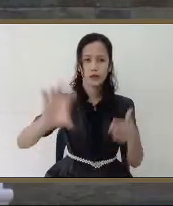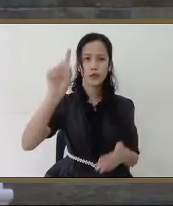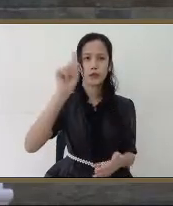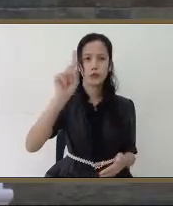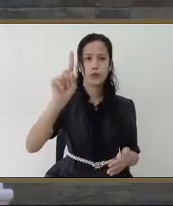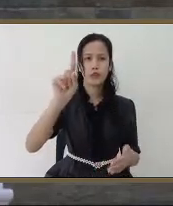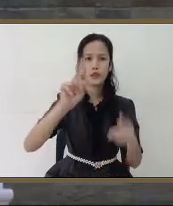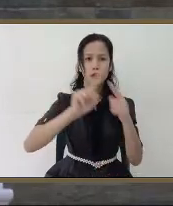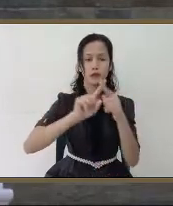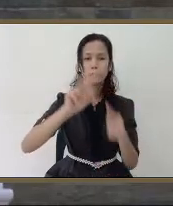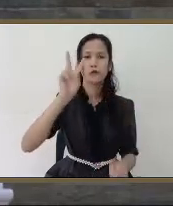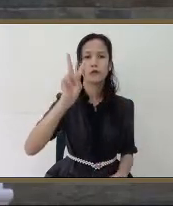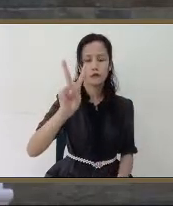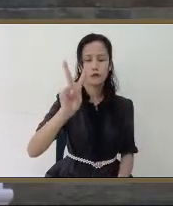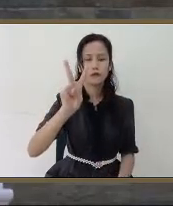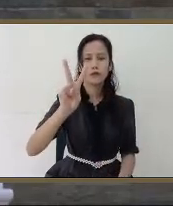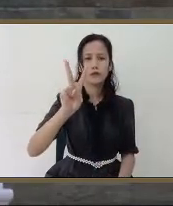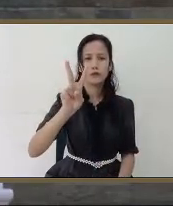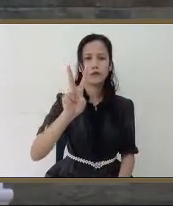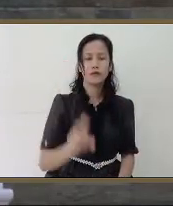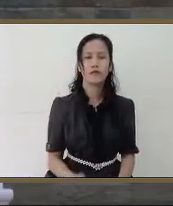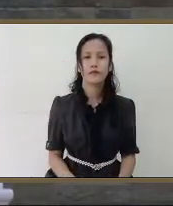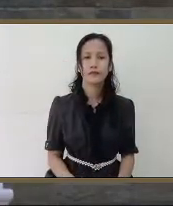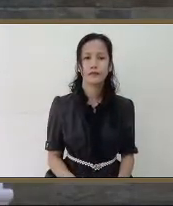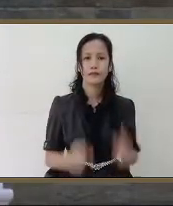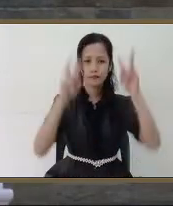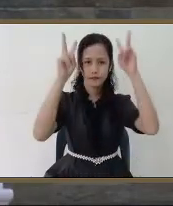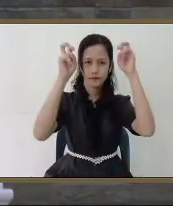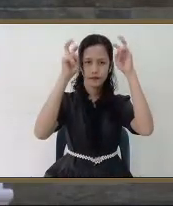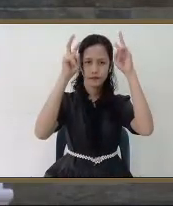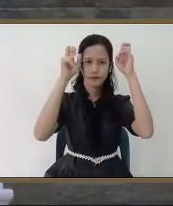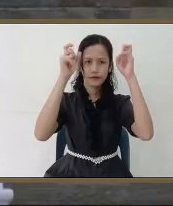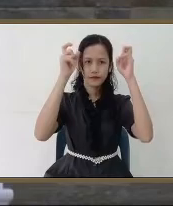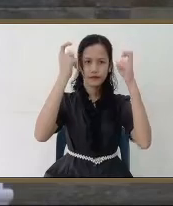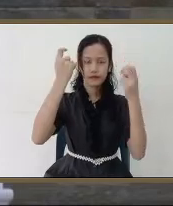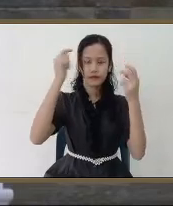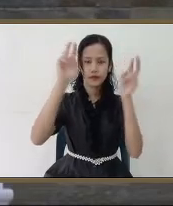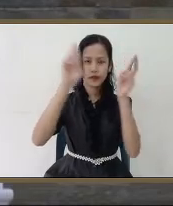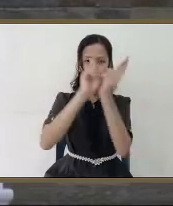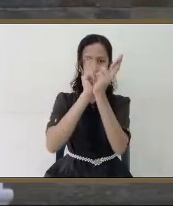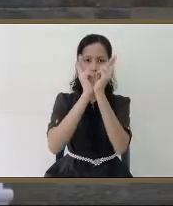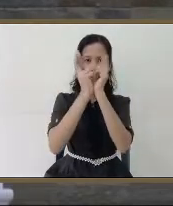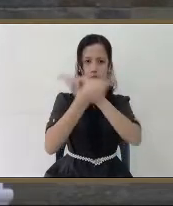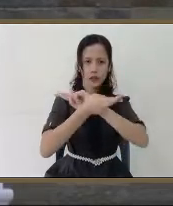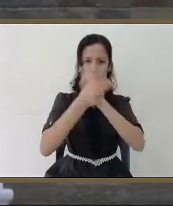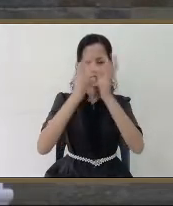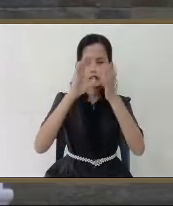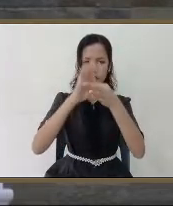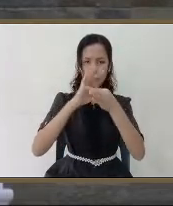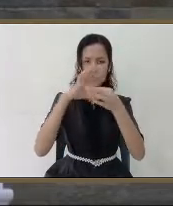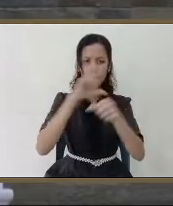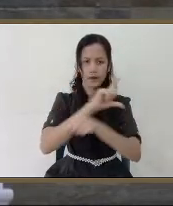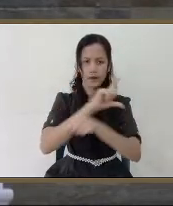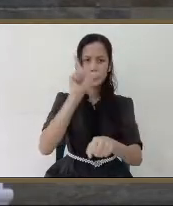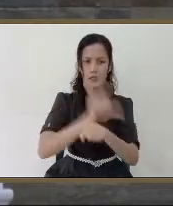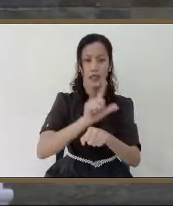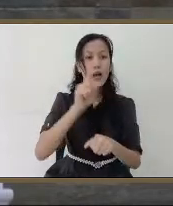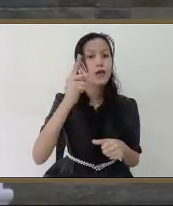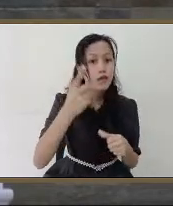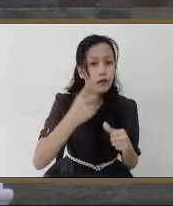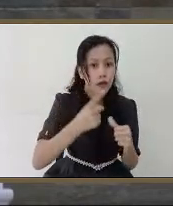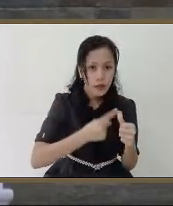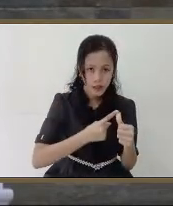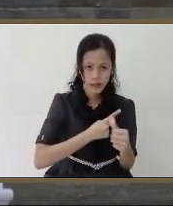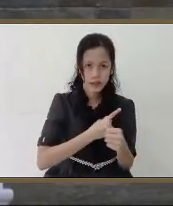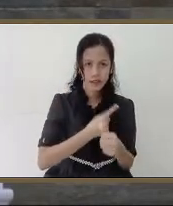2. Ito po ay pinamagatang the return of the land. So the first part of the book is the